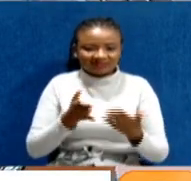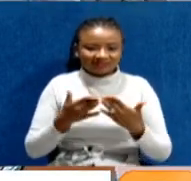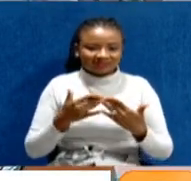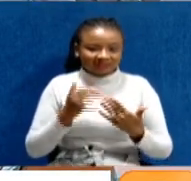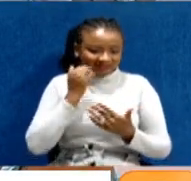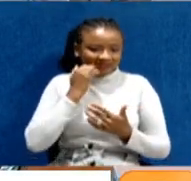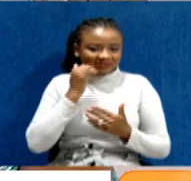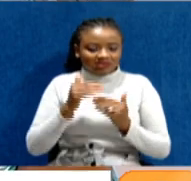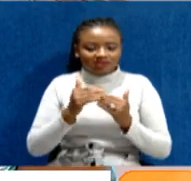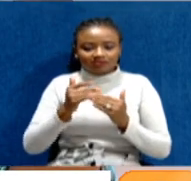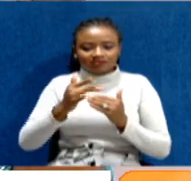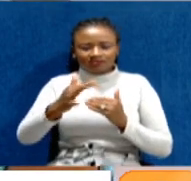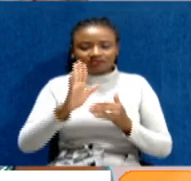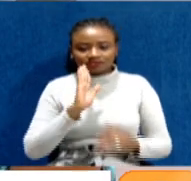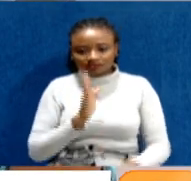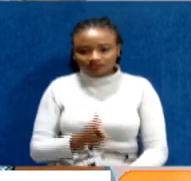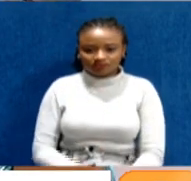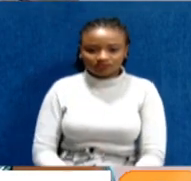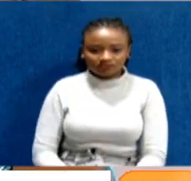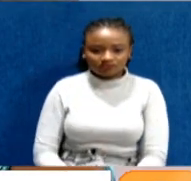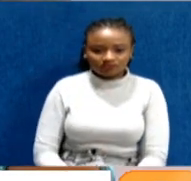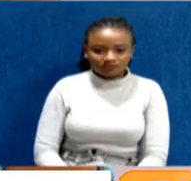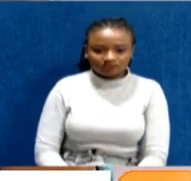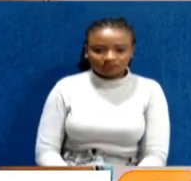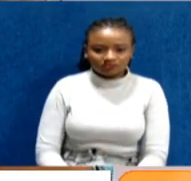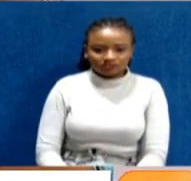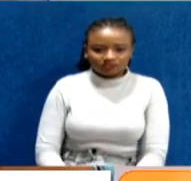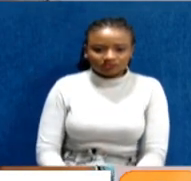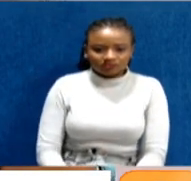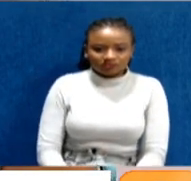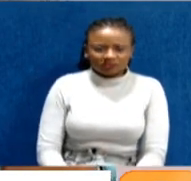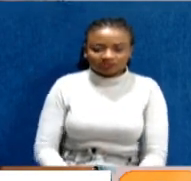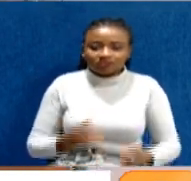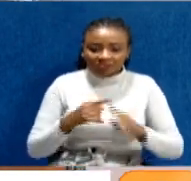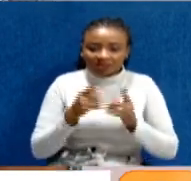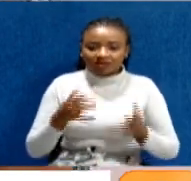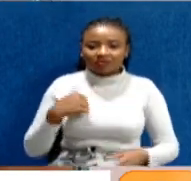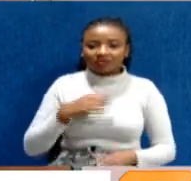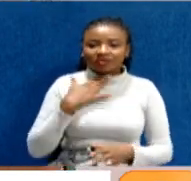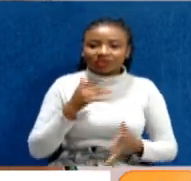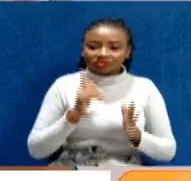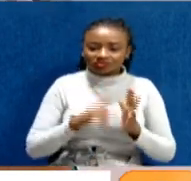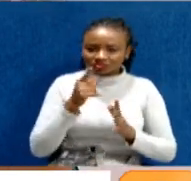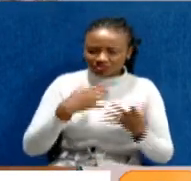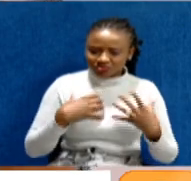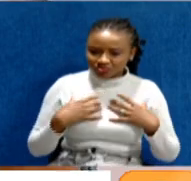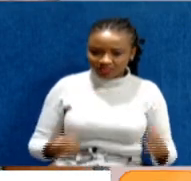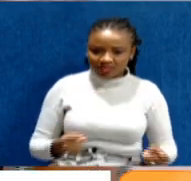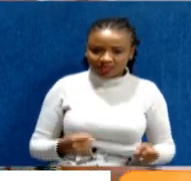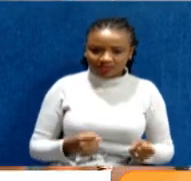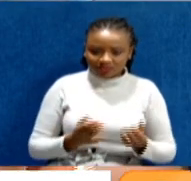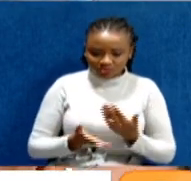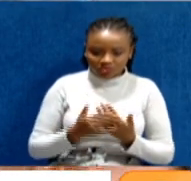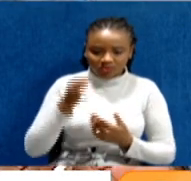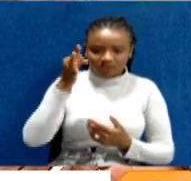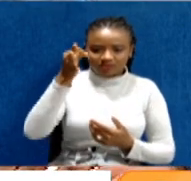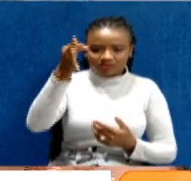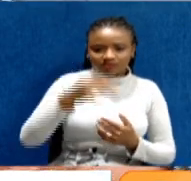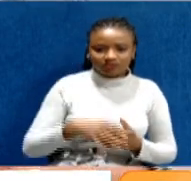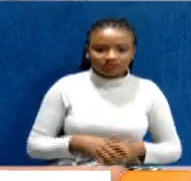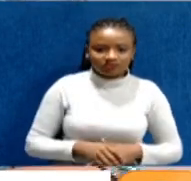you sick. And what we are looking at today is for you to live healthy, for you yeah. to be healthy for the future, not only by